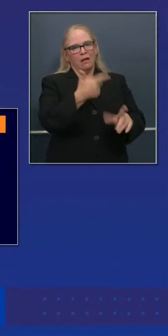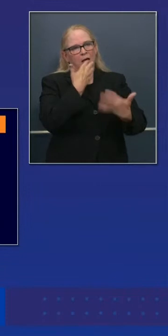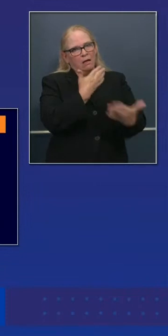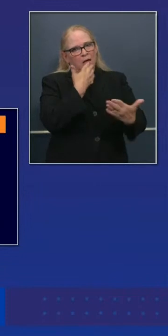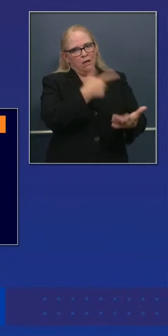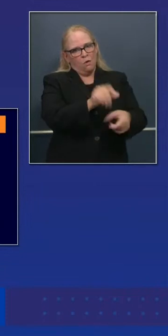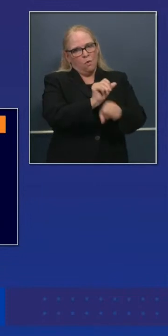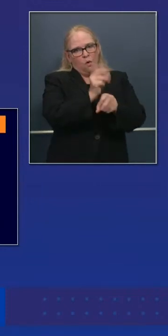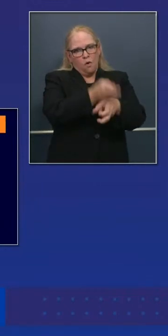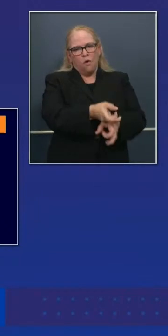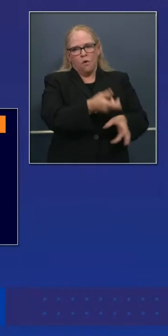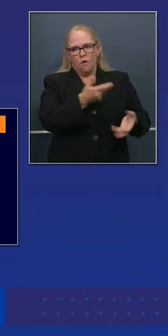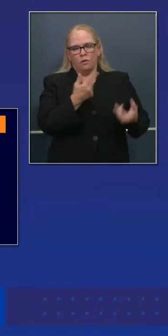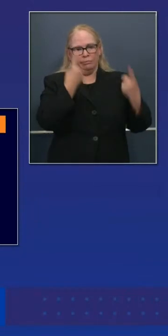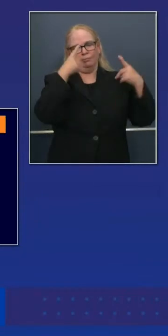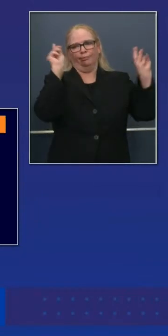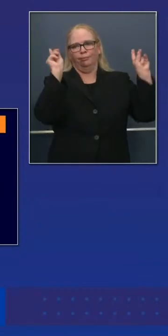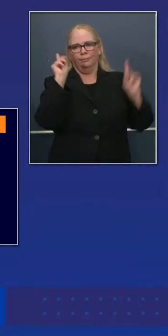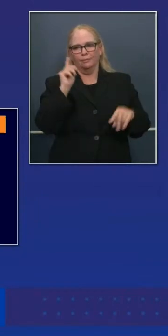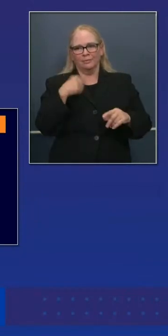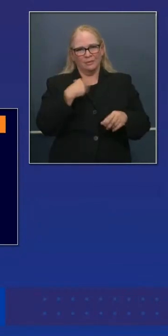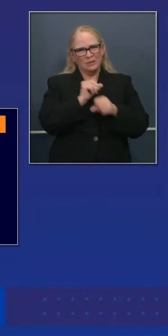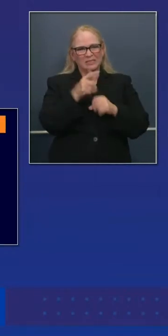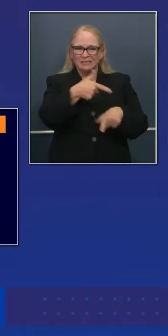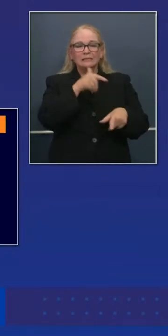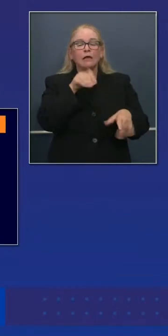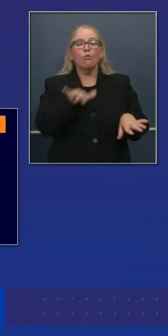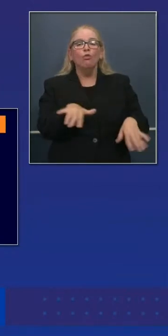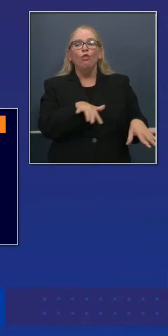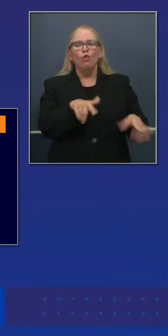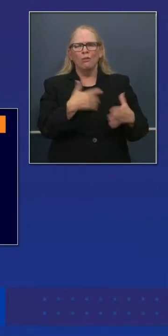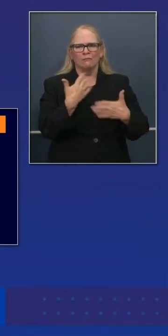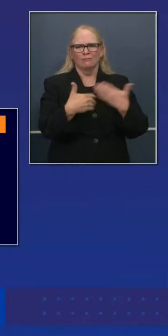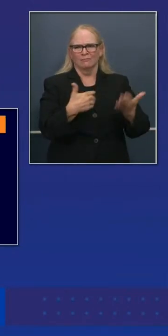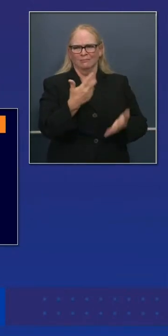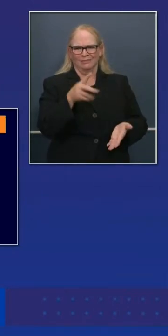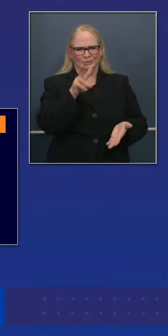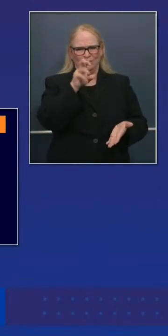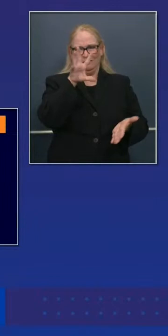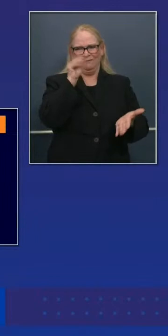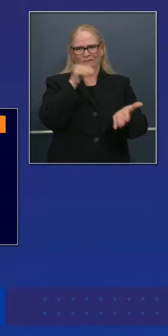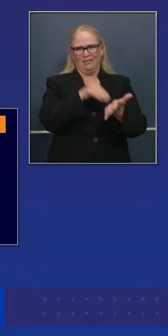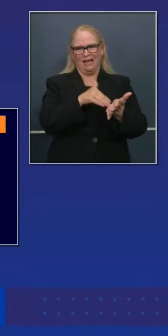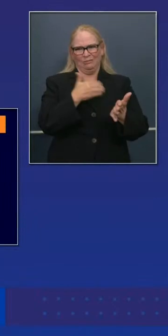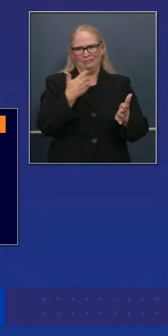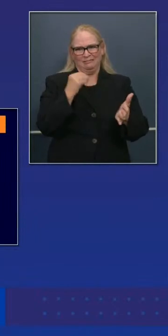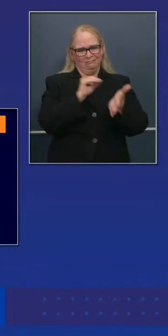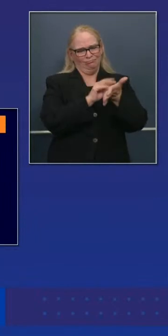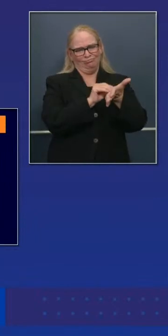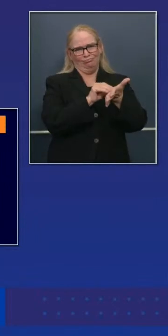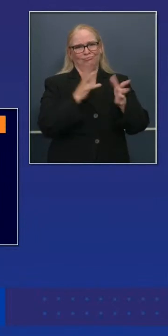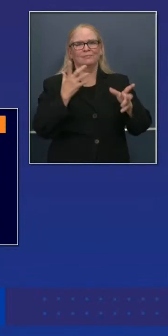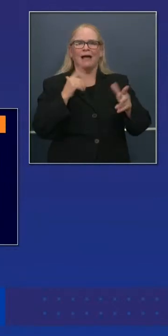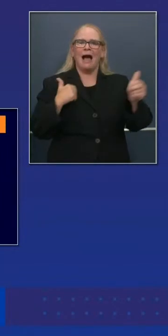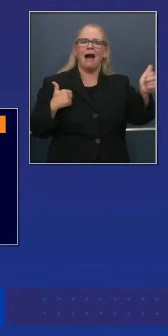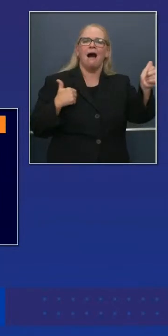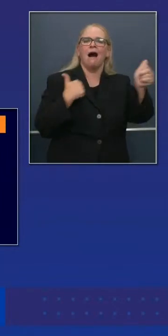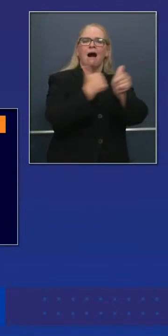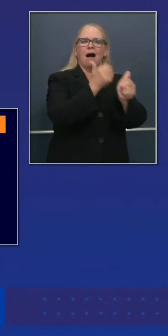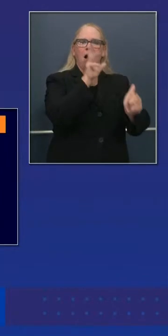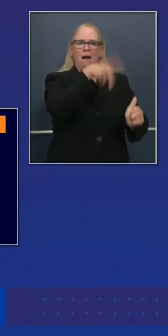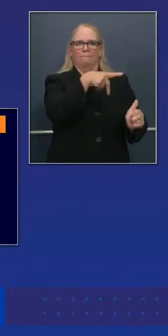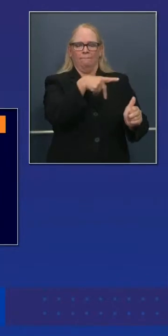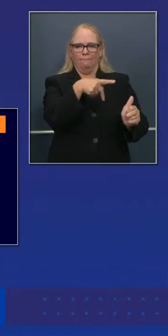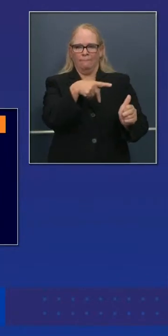work through the backlogged records. We augmented the supports and oversight to ensure data is timely and high quality,